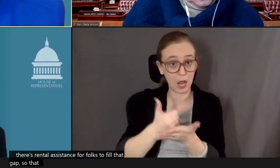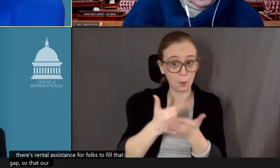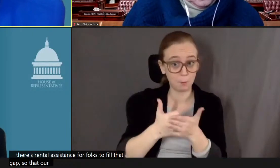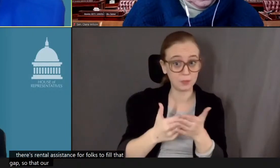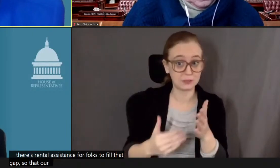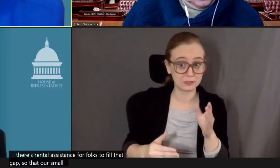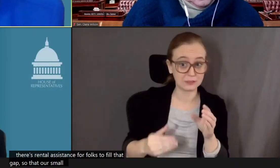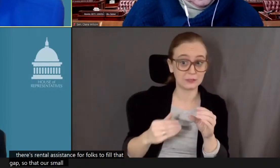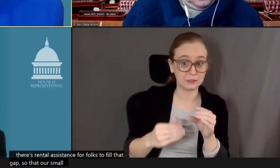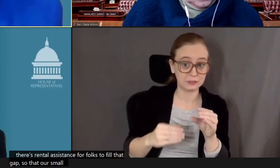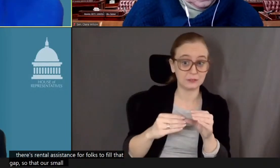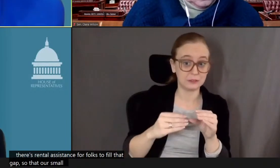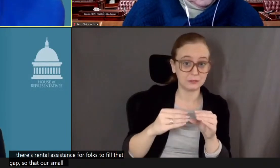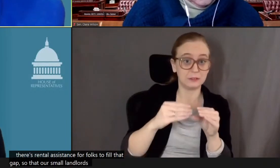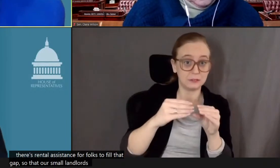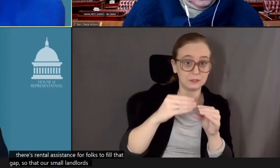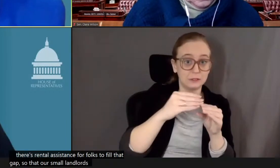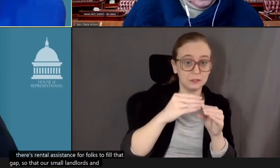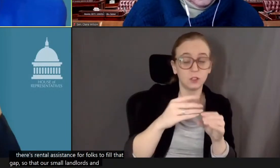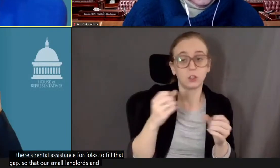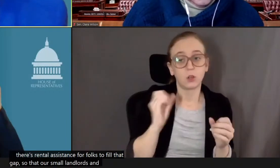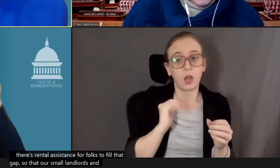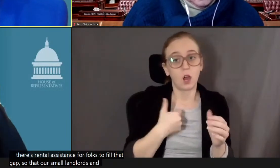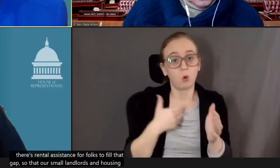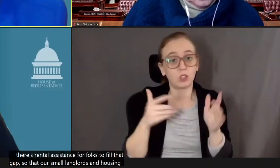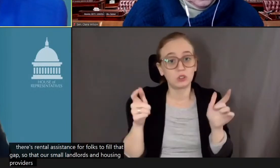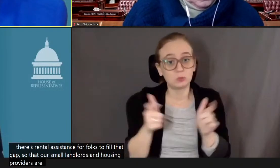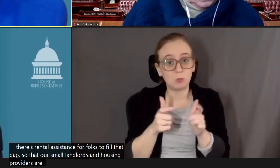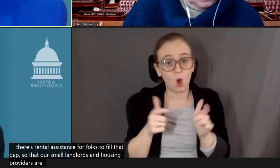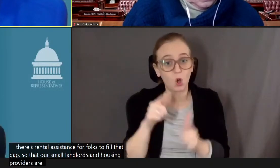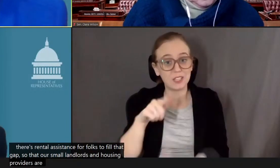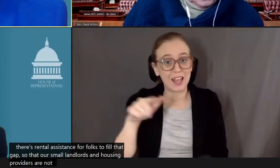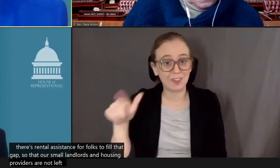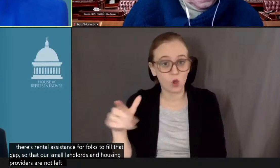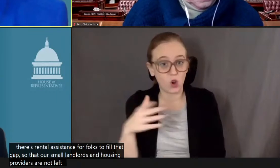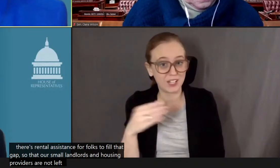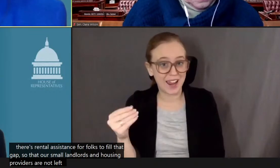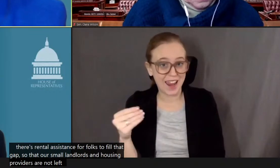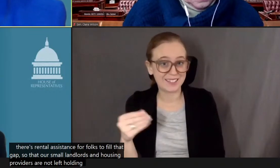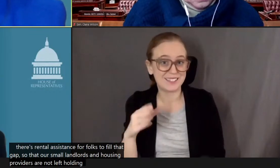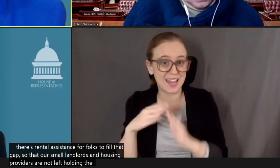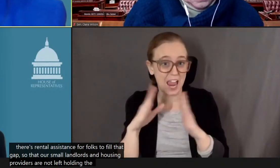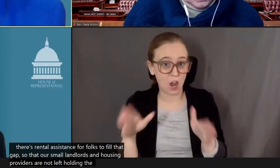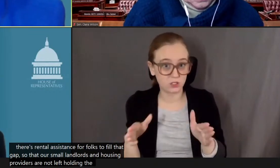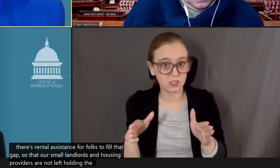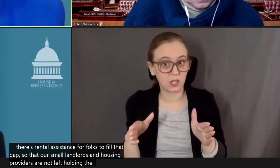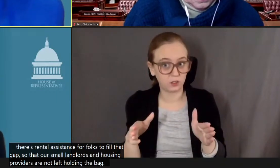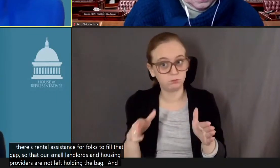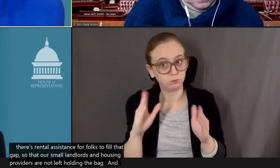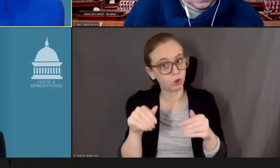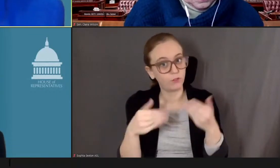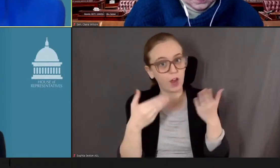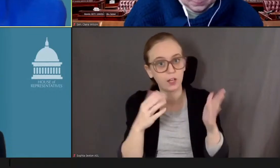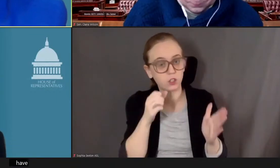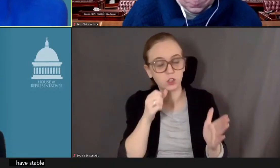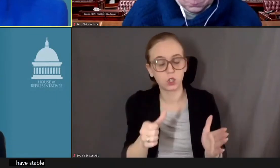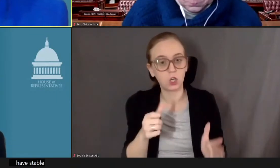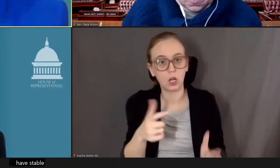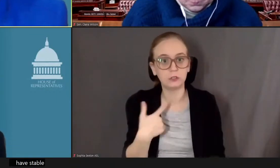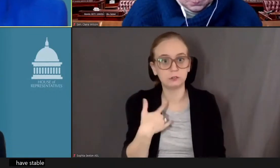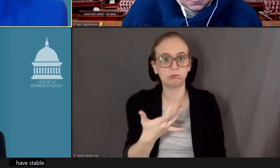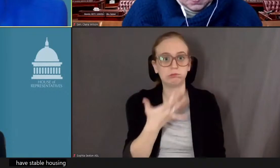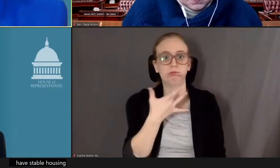landlords and housing providers are not left holding the bag, and that we have stable housing options